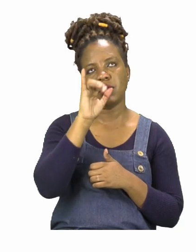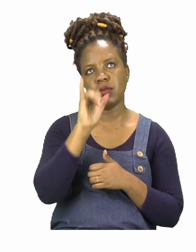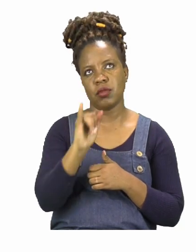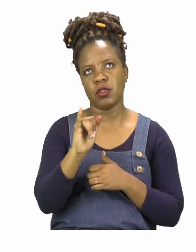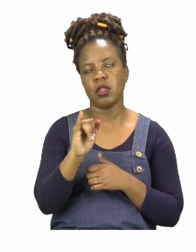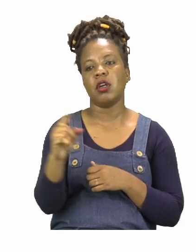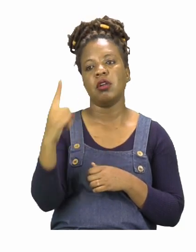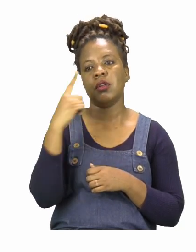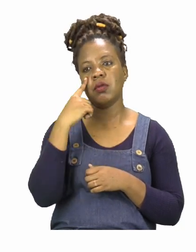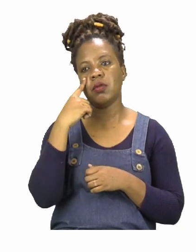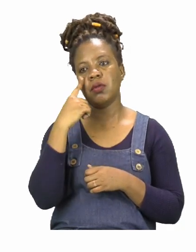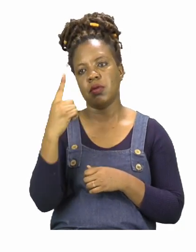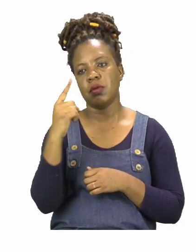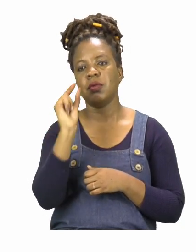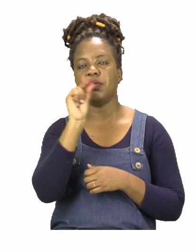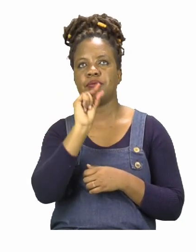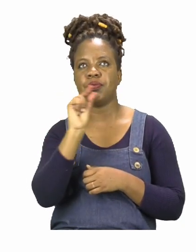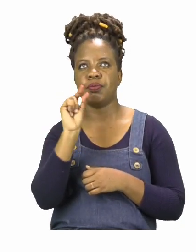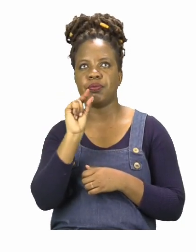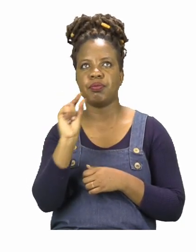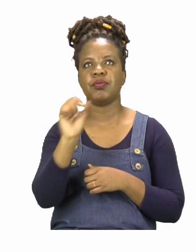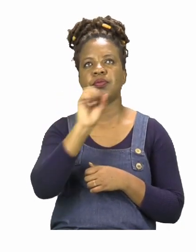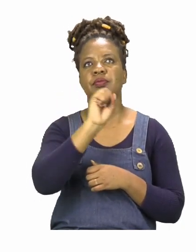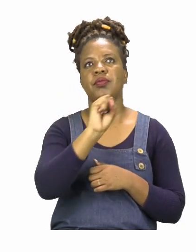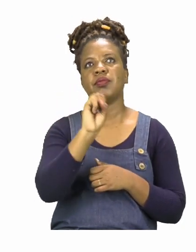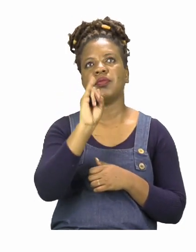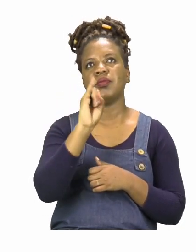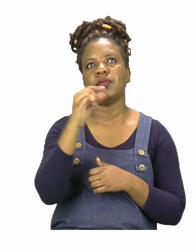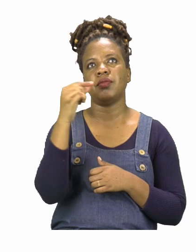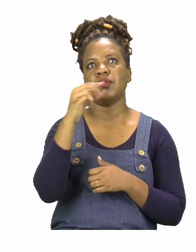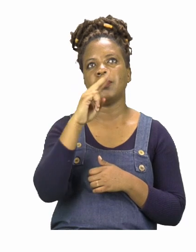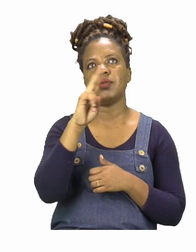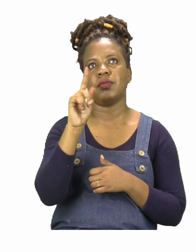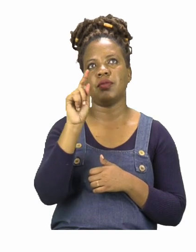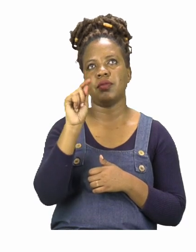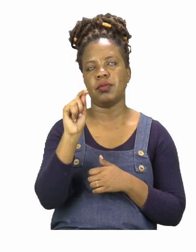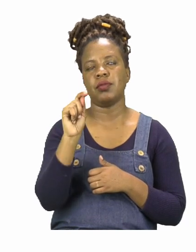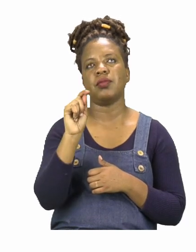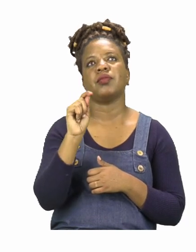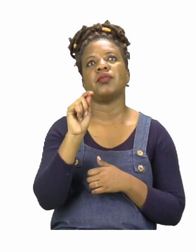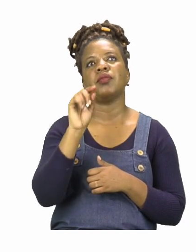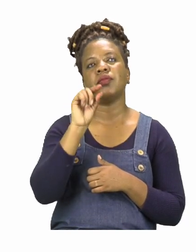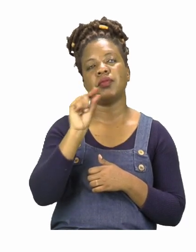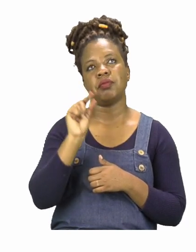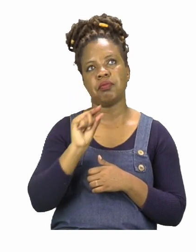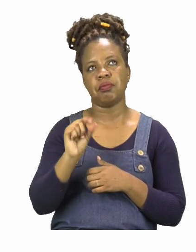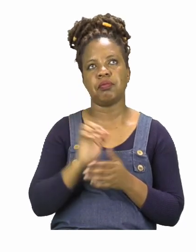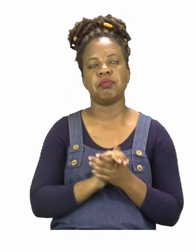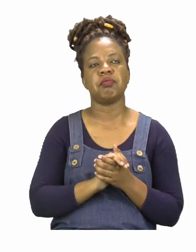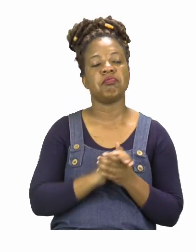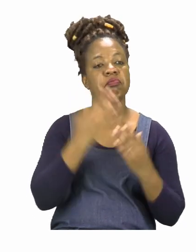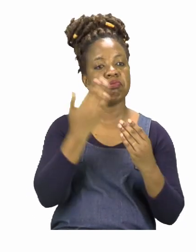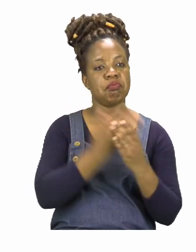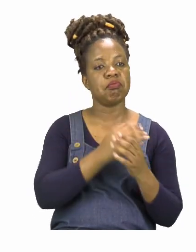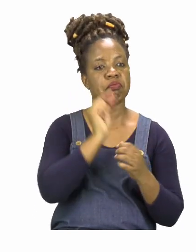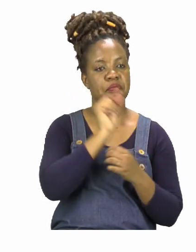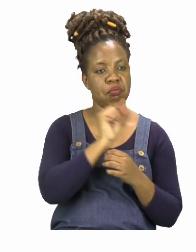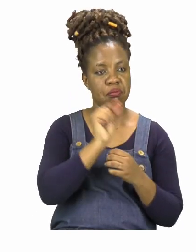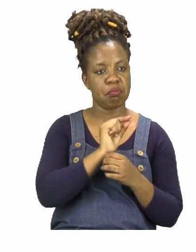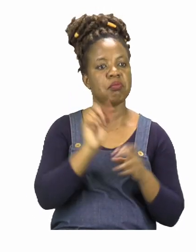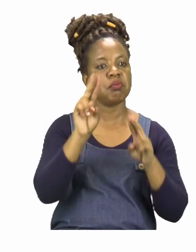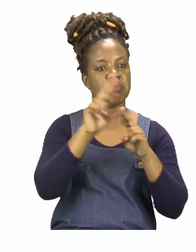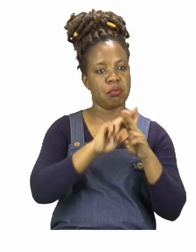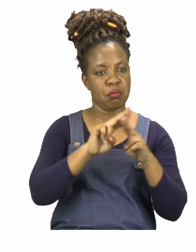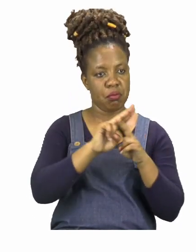words that we are going to be using, so we need to know them in order to improve our English. And then sight words are words